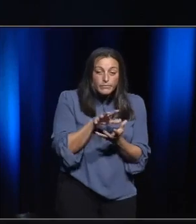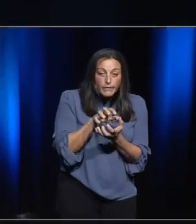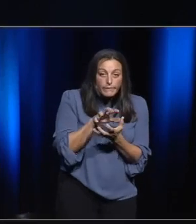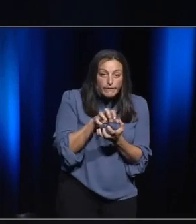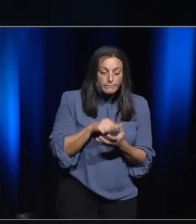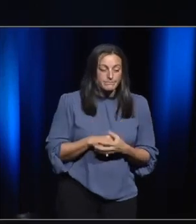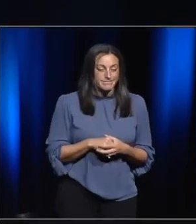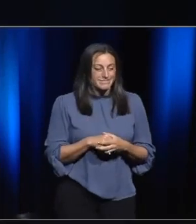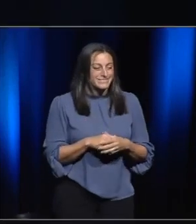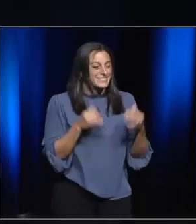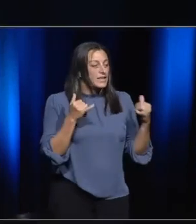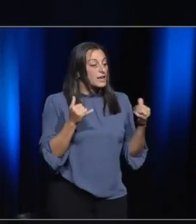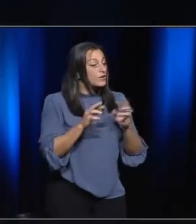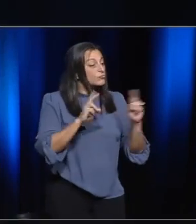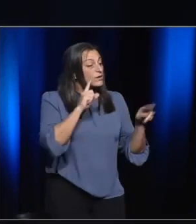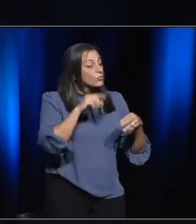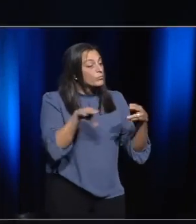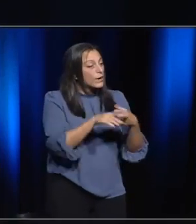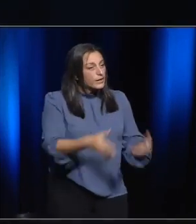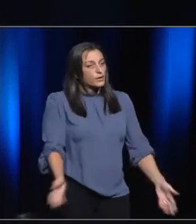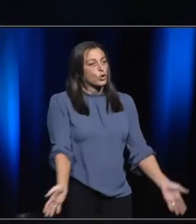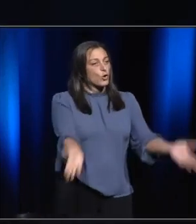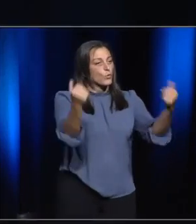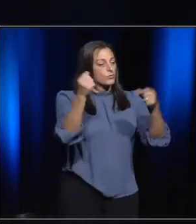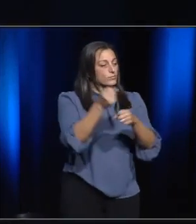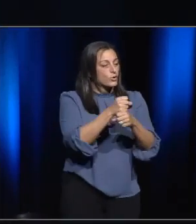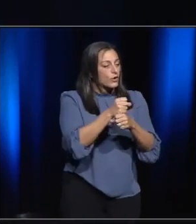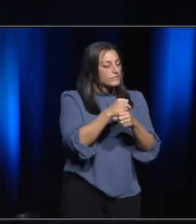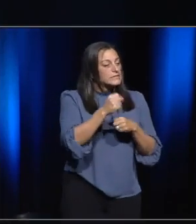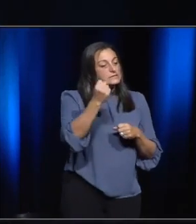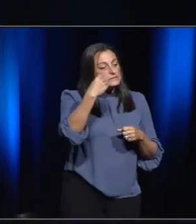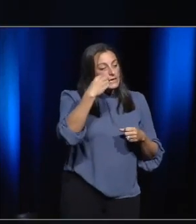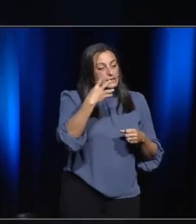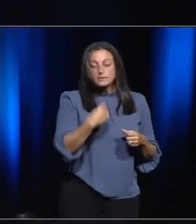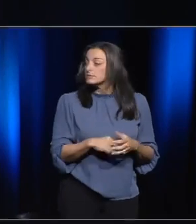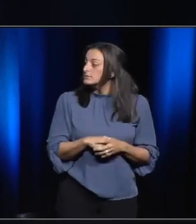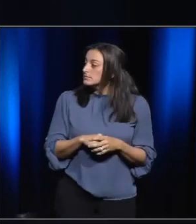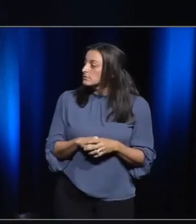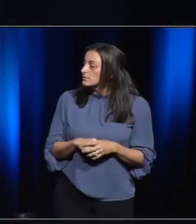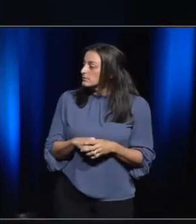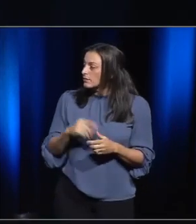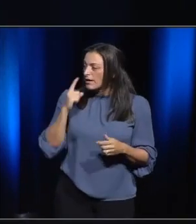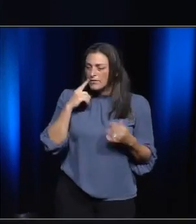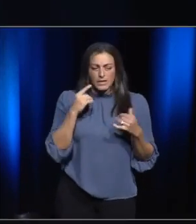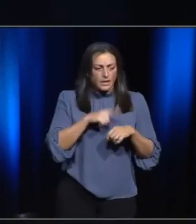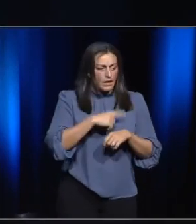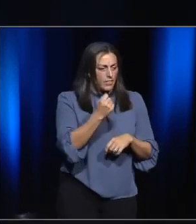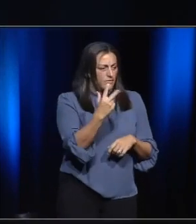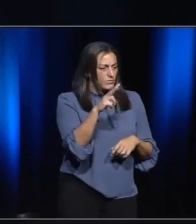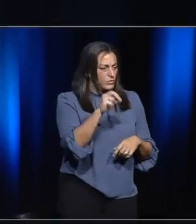It's now time for another break. Enjoy some coffee and a snack, and I believe it's 11:30 back